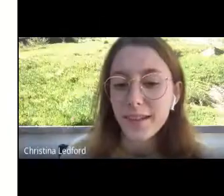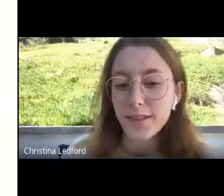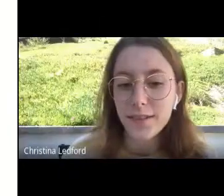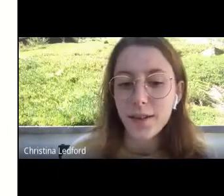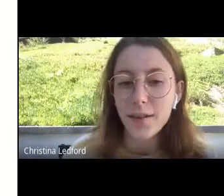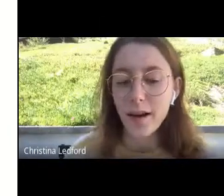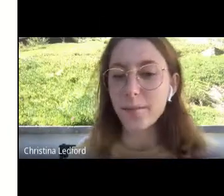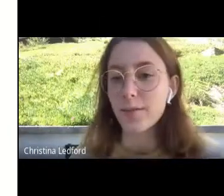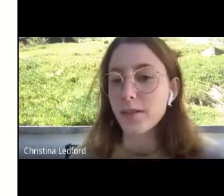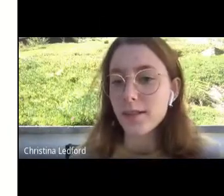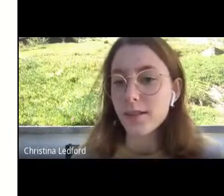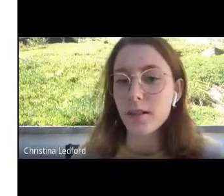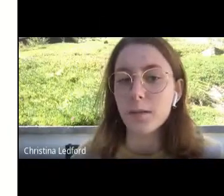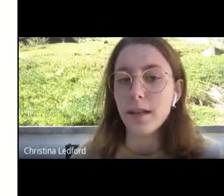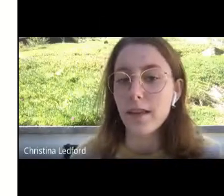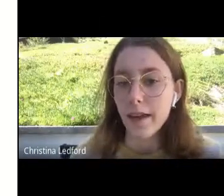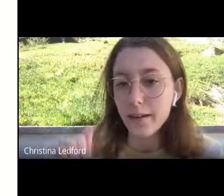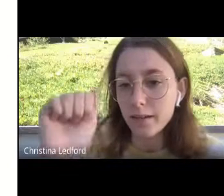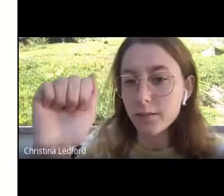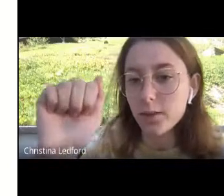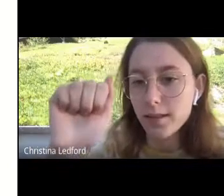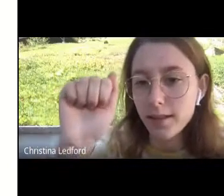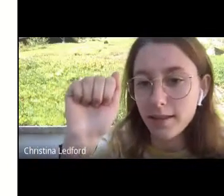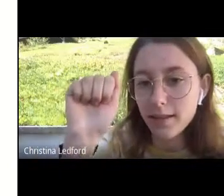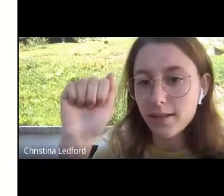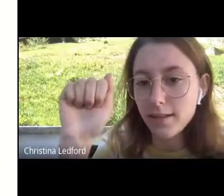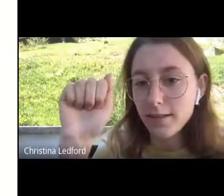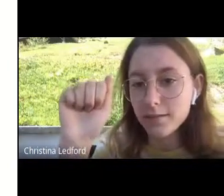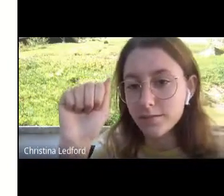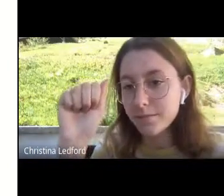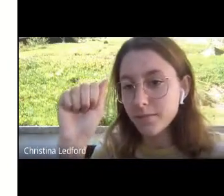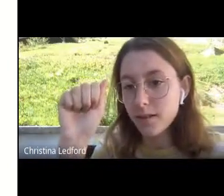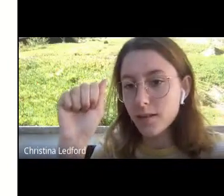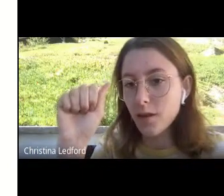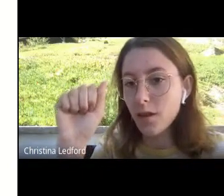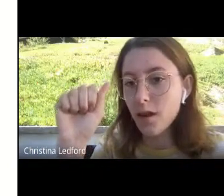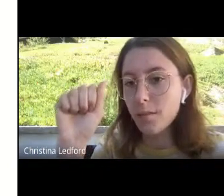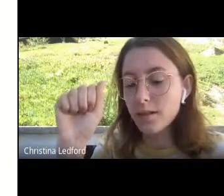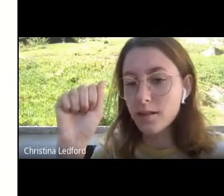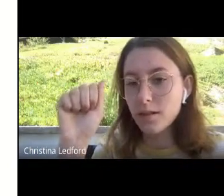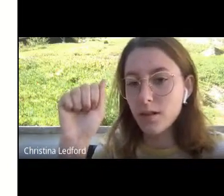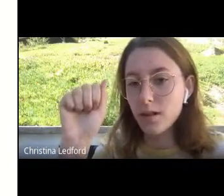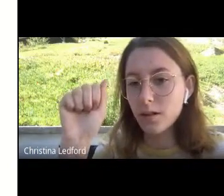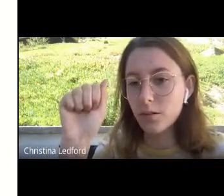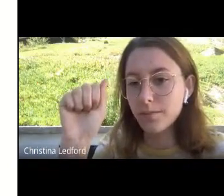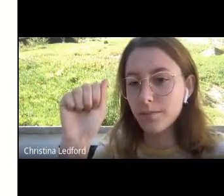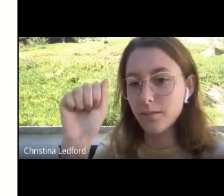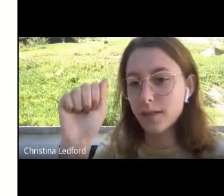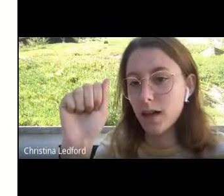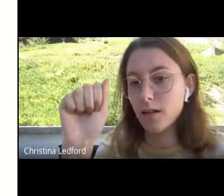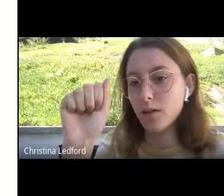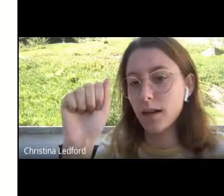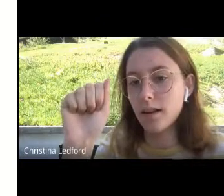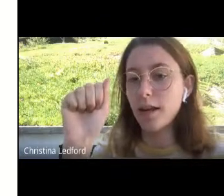Cool. So I'm first going to start with A, which is like this. So the thumb is on